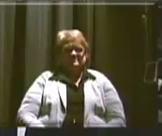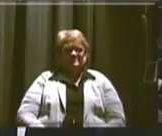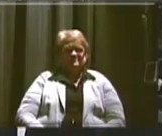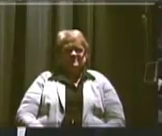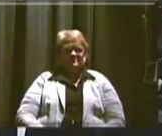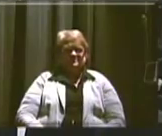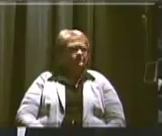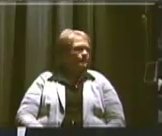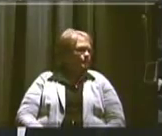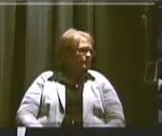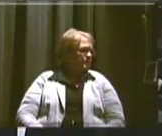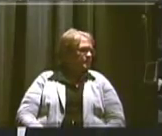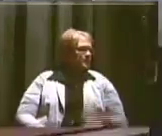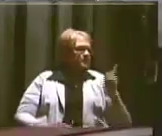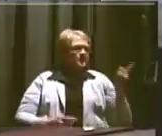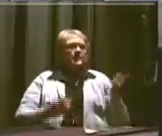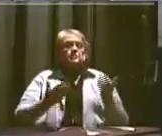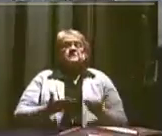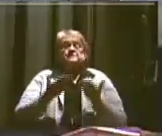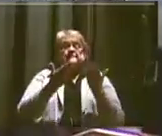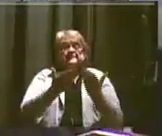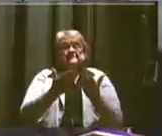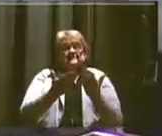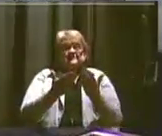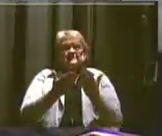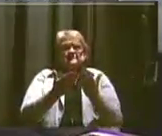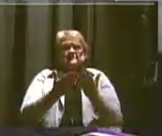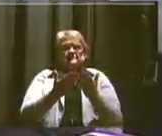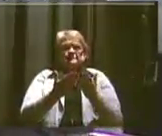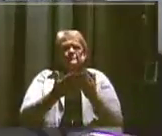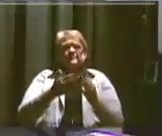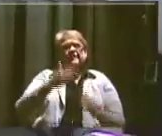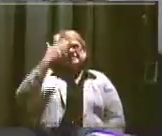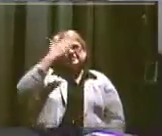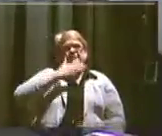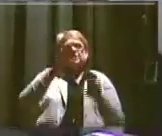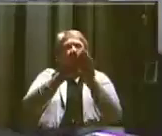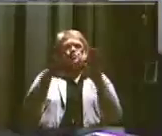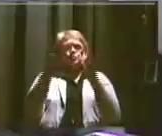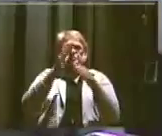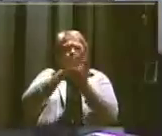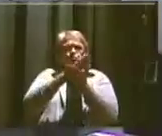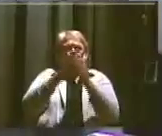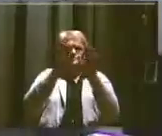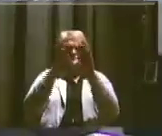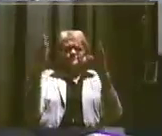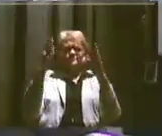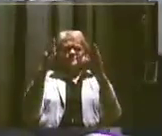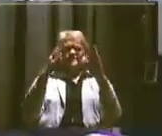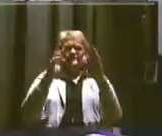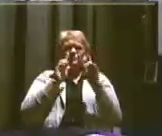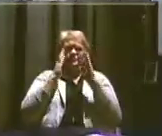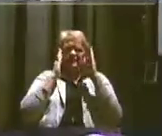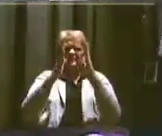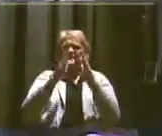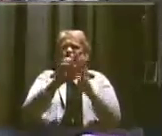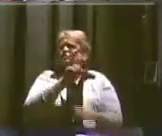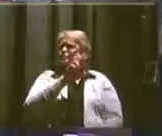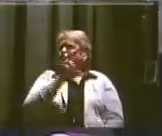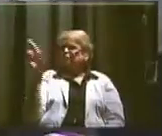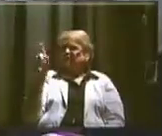I just want to make mention that when you come in the front door, if you look to the right in that front lobby, you'll see plaques on the